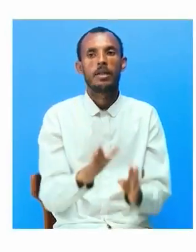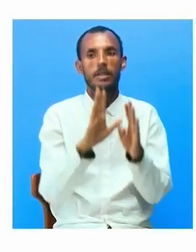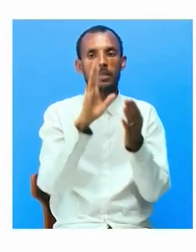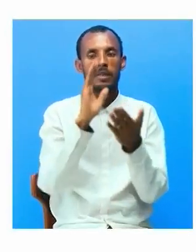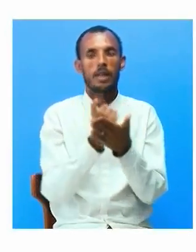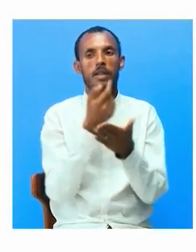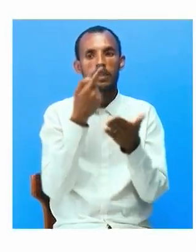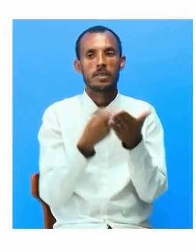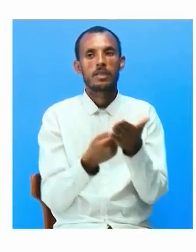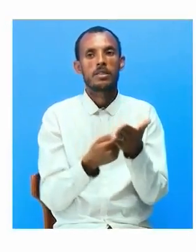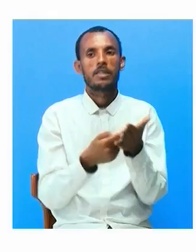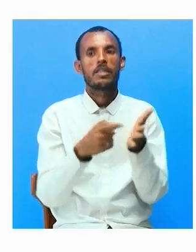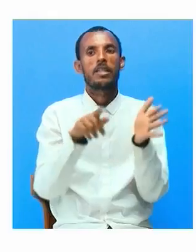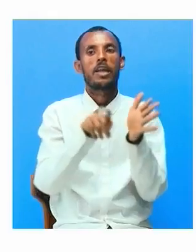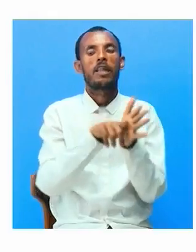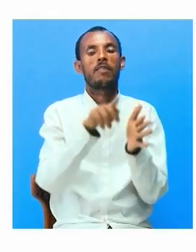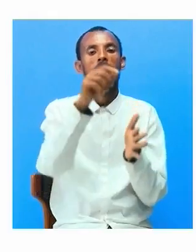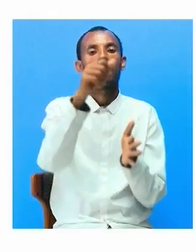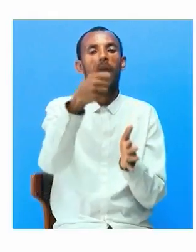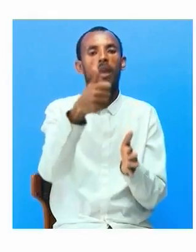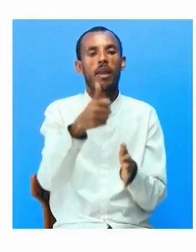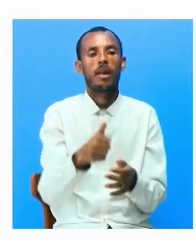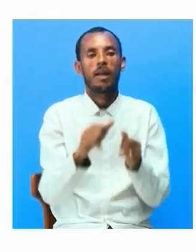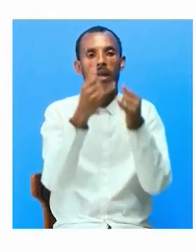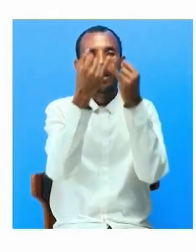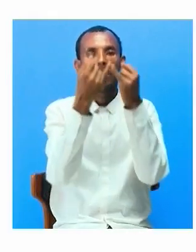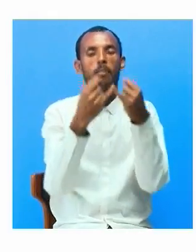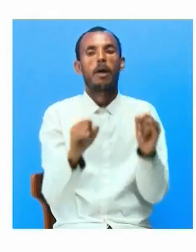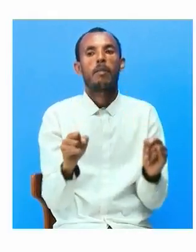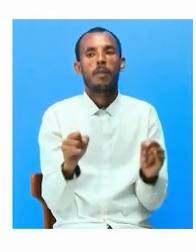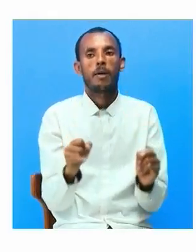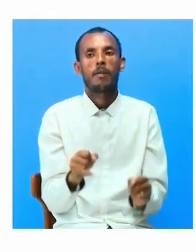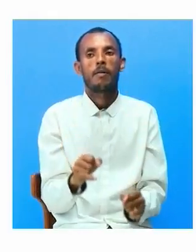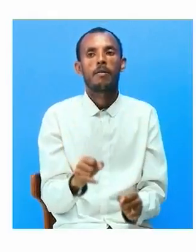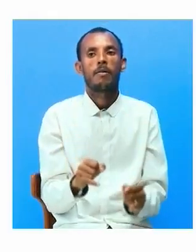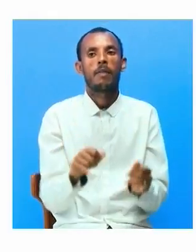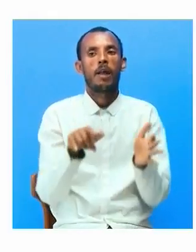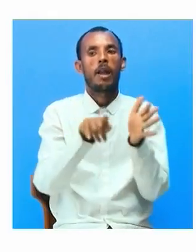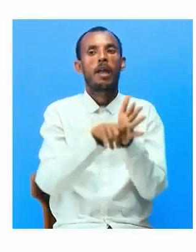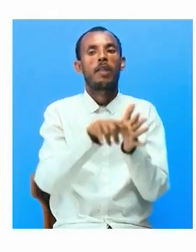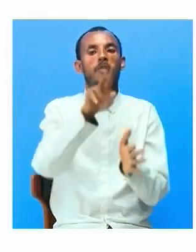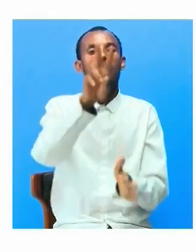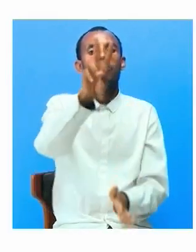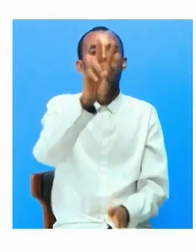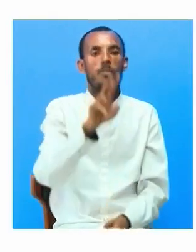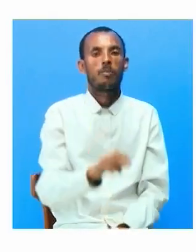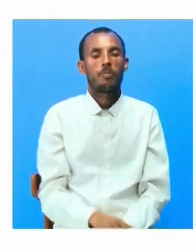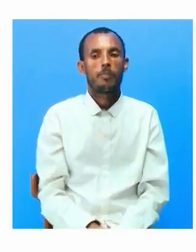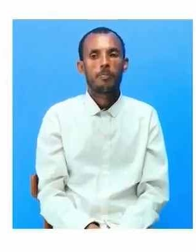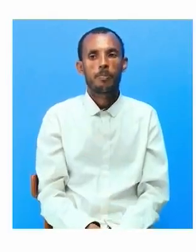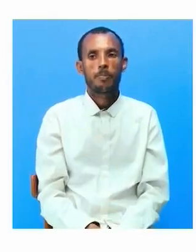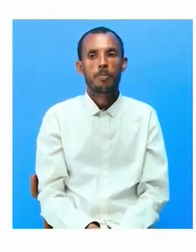Let's take this. Negative 10 divided by negative 2.